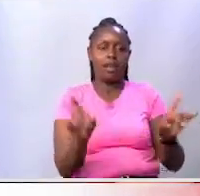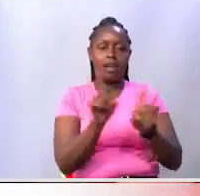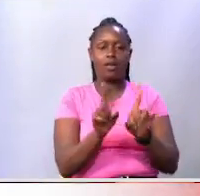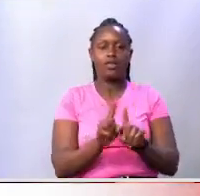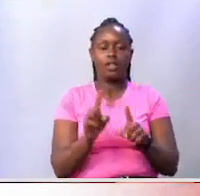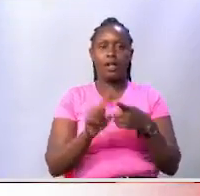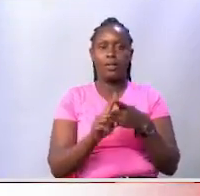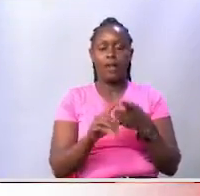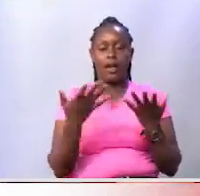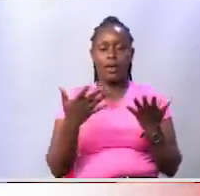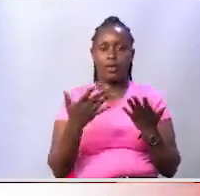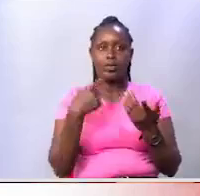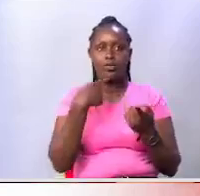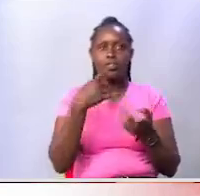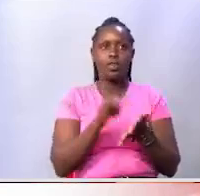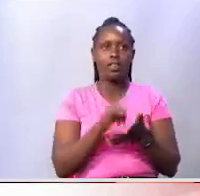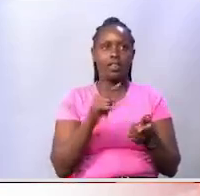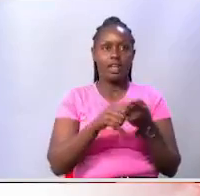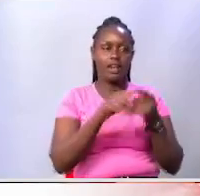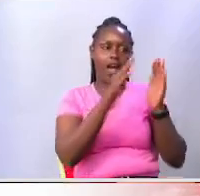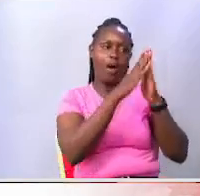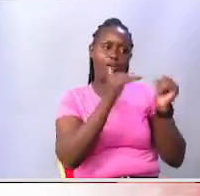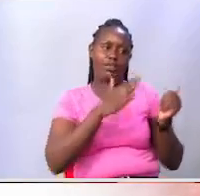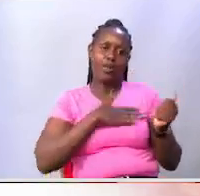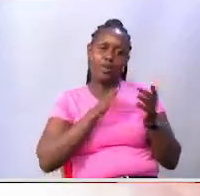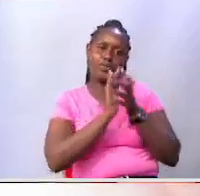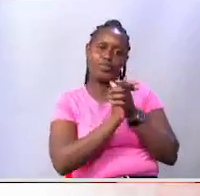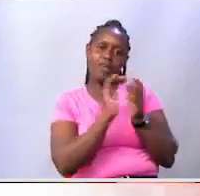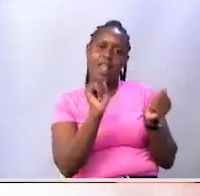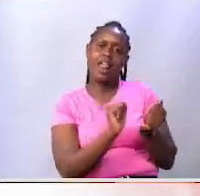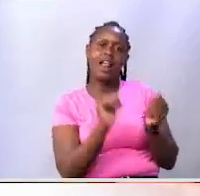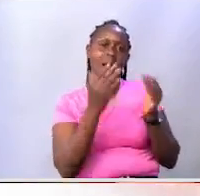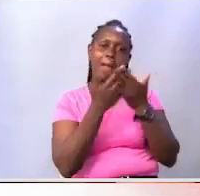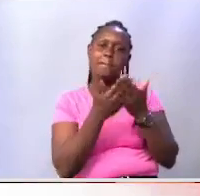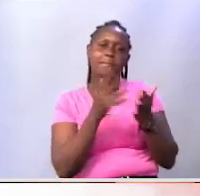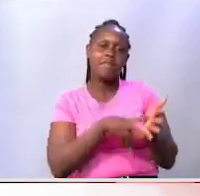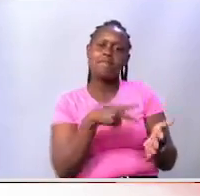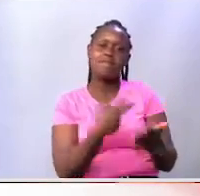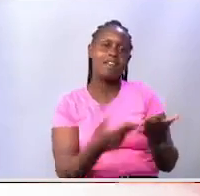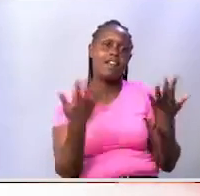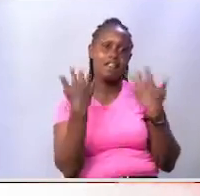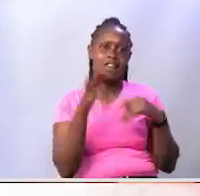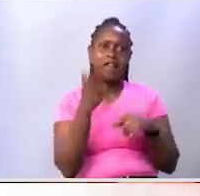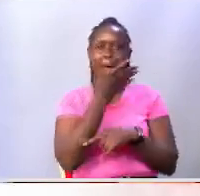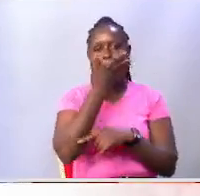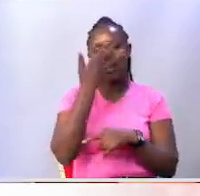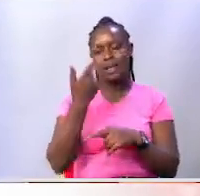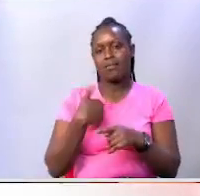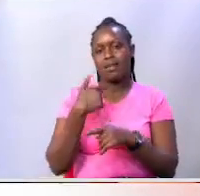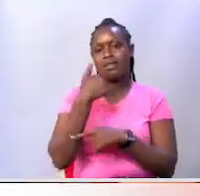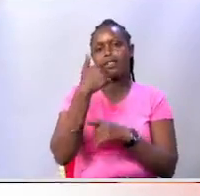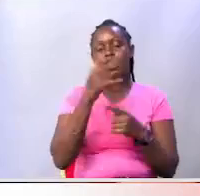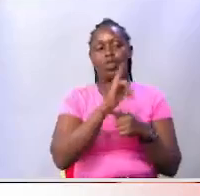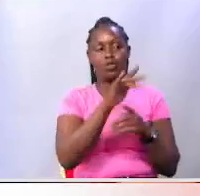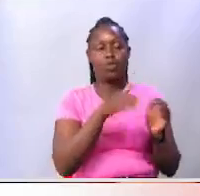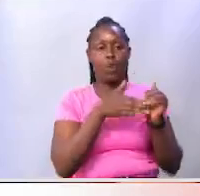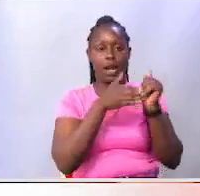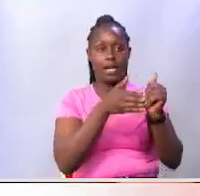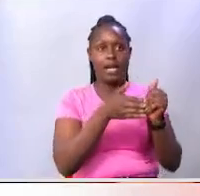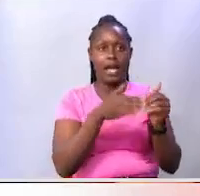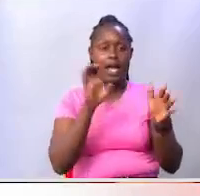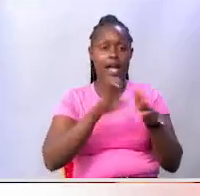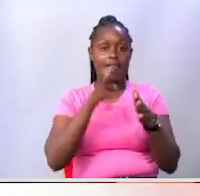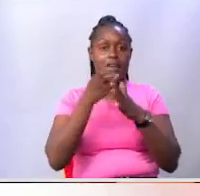nimebaki. Nyumba yetu imesarambaratika, lakini ni vizuri hata niambie wale wanaendeleza. Hata kama bado ni